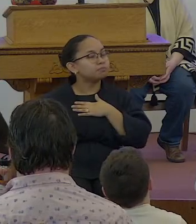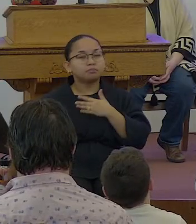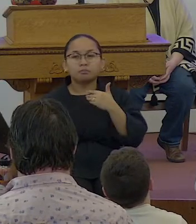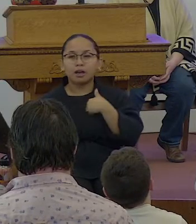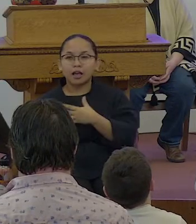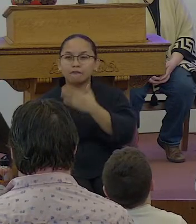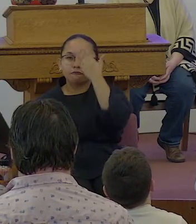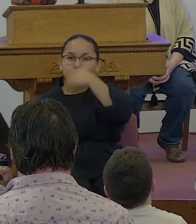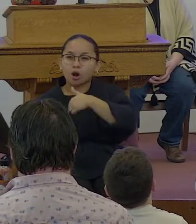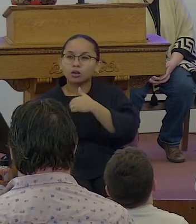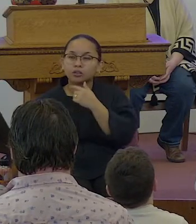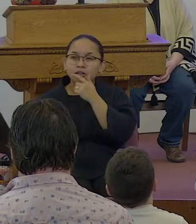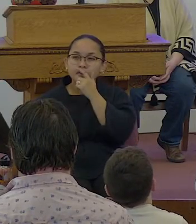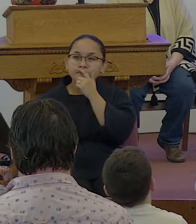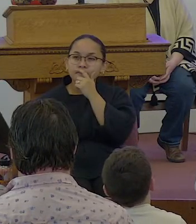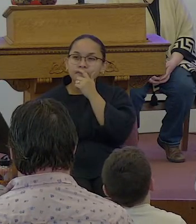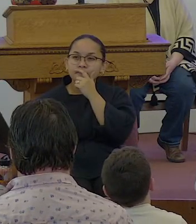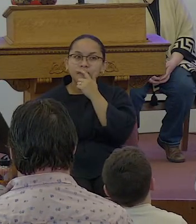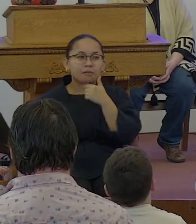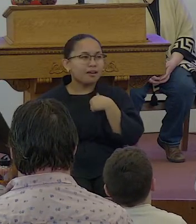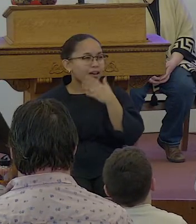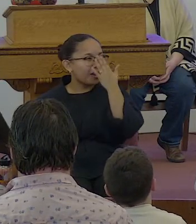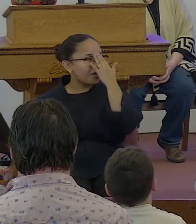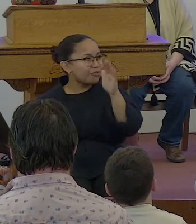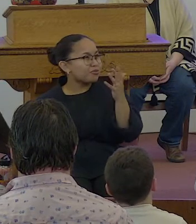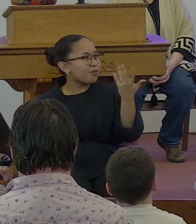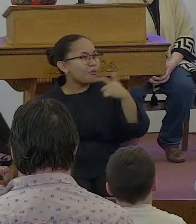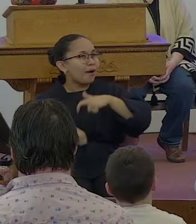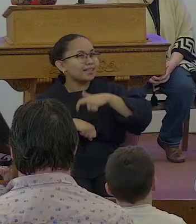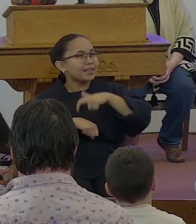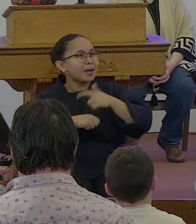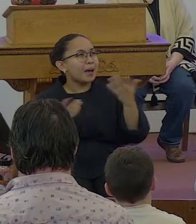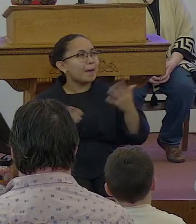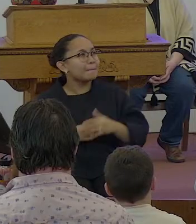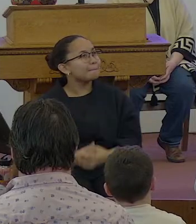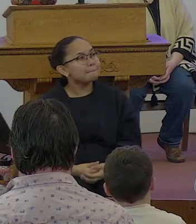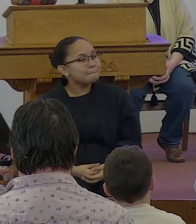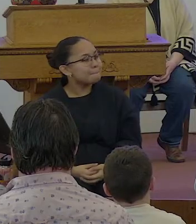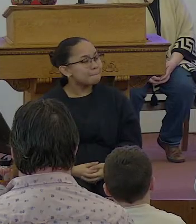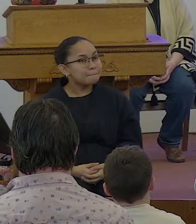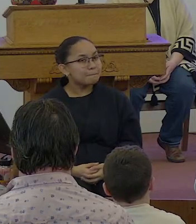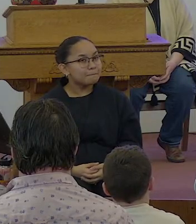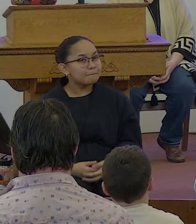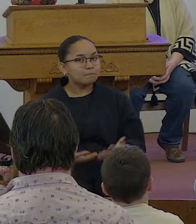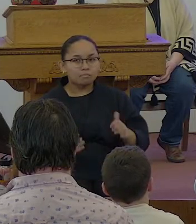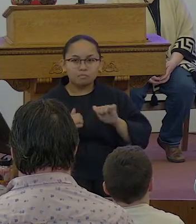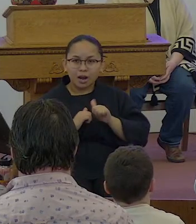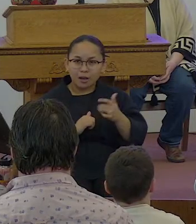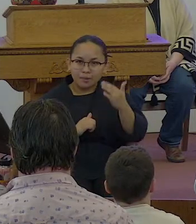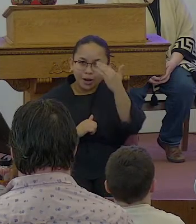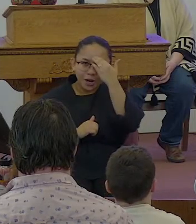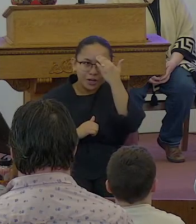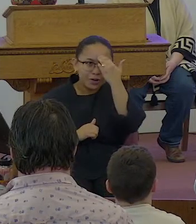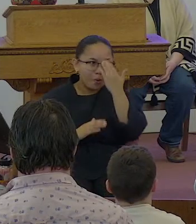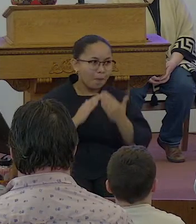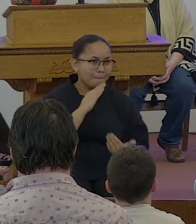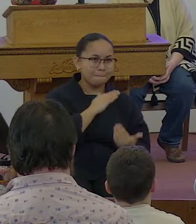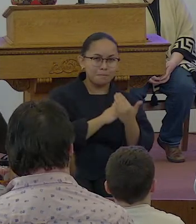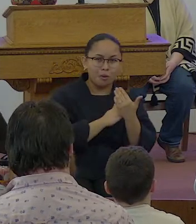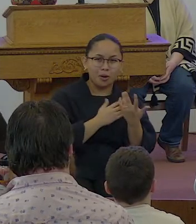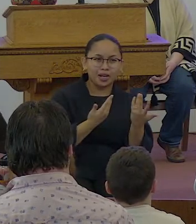dark, but I still can't tell what time of day it is. How am I going to know when it's